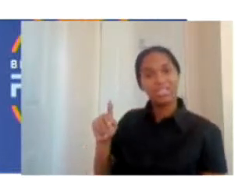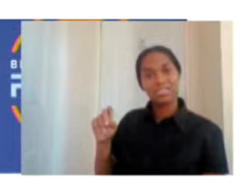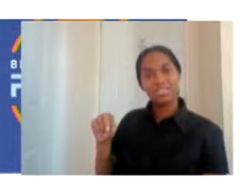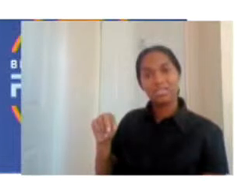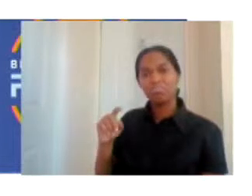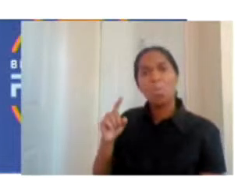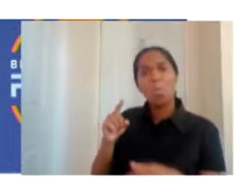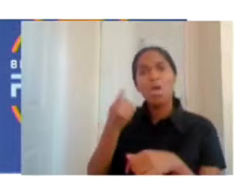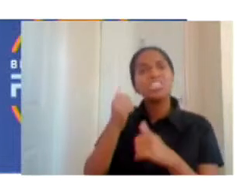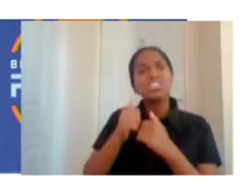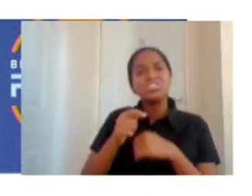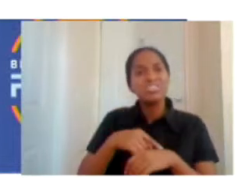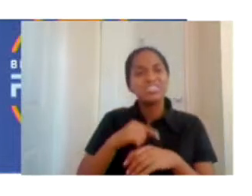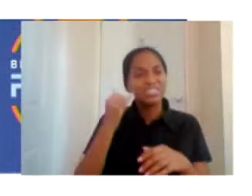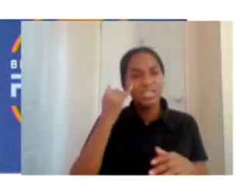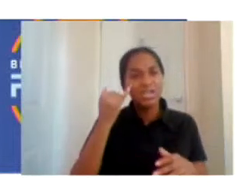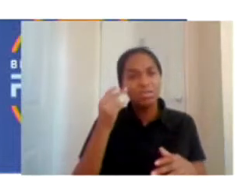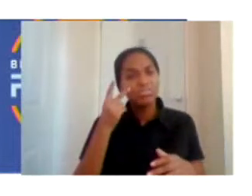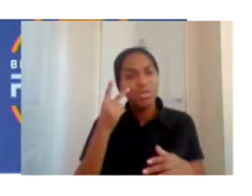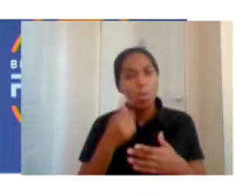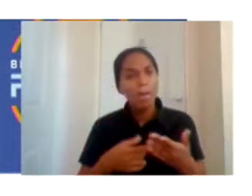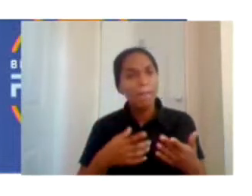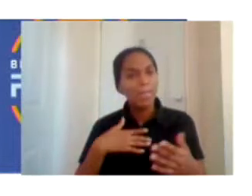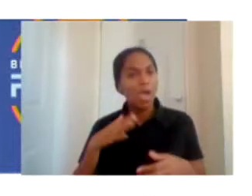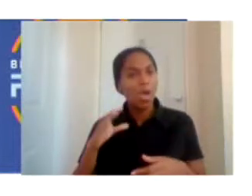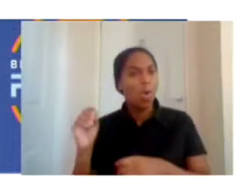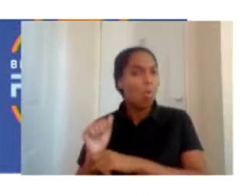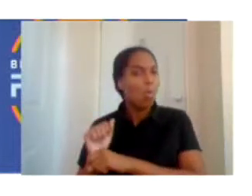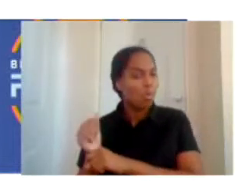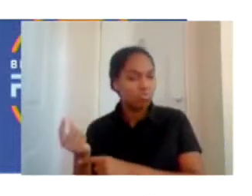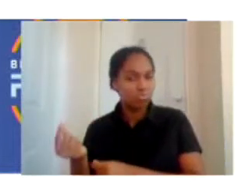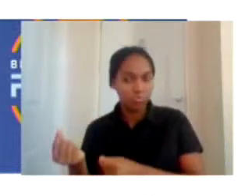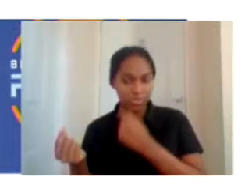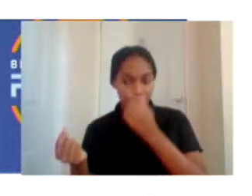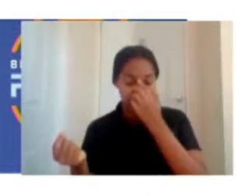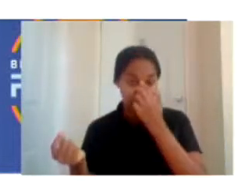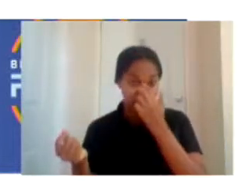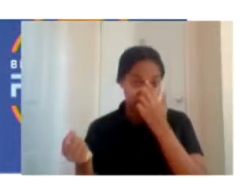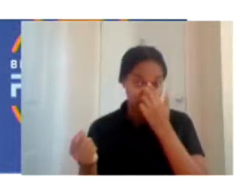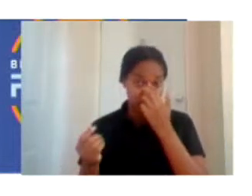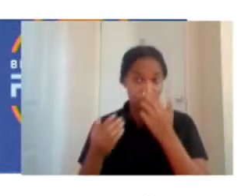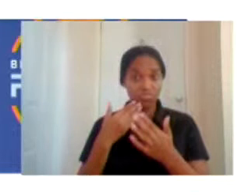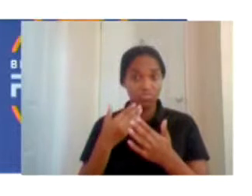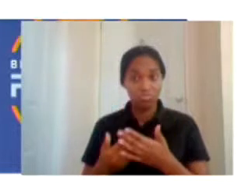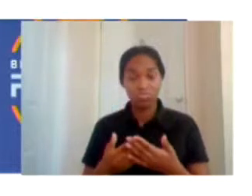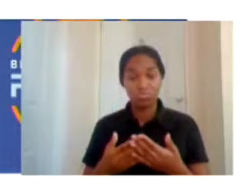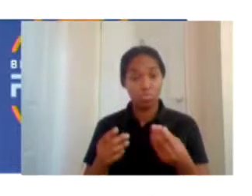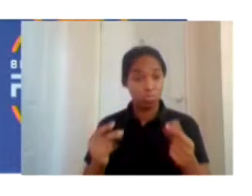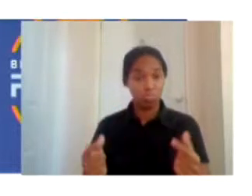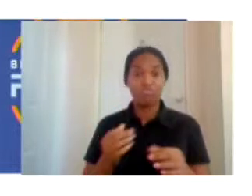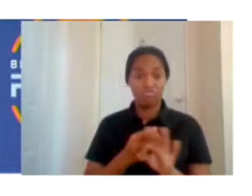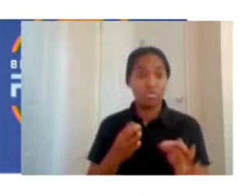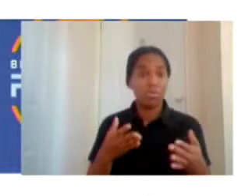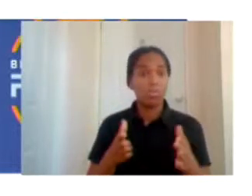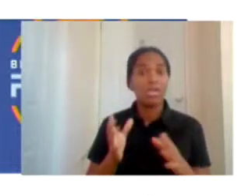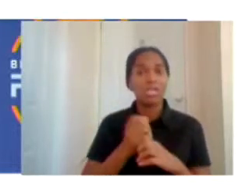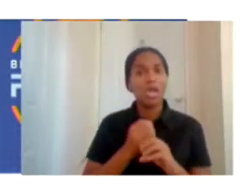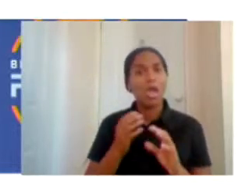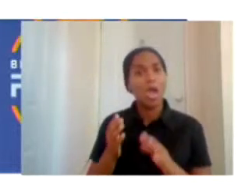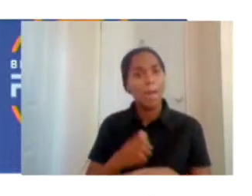what my industry and my colleagues are doing. There's a great, quick, free way to get some updates